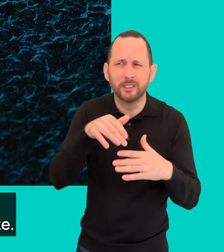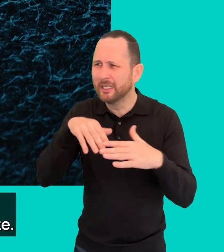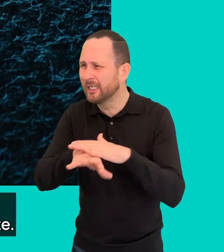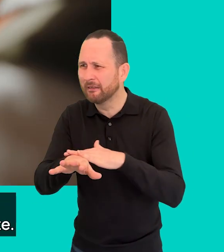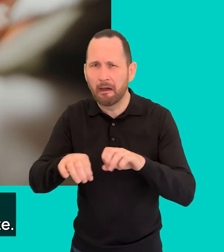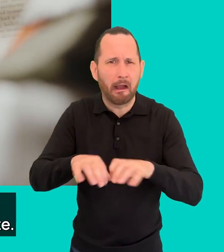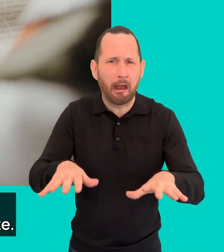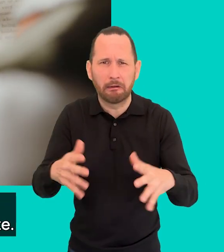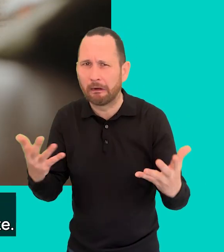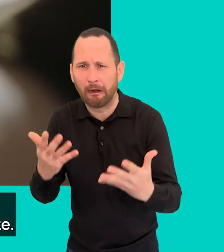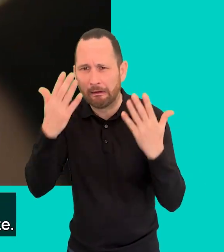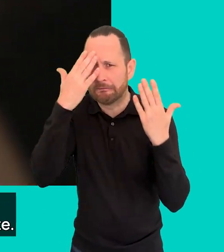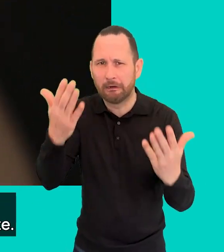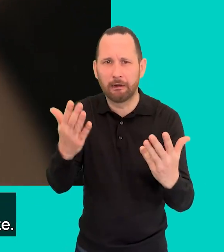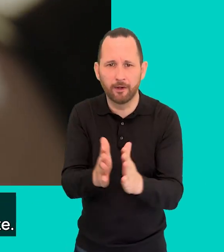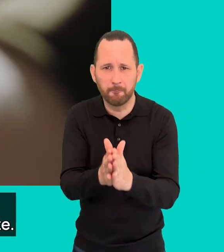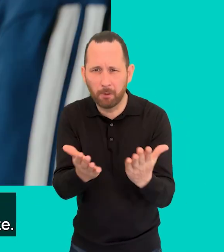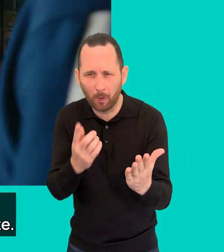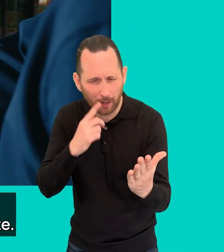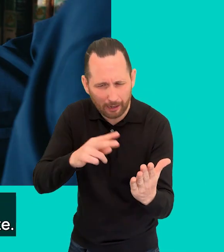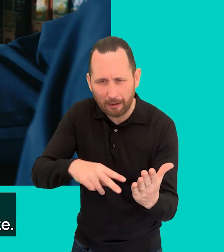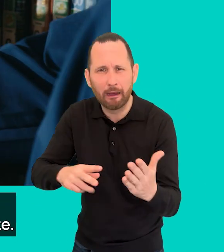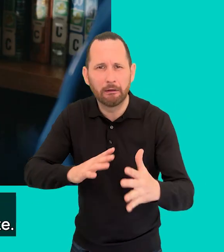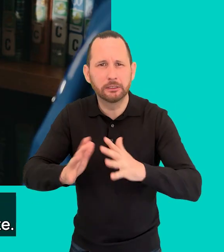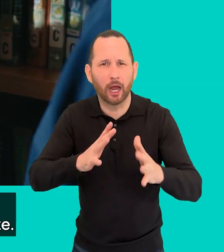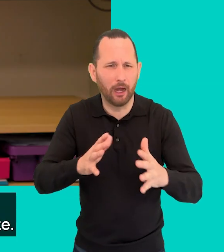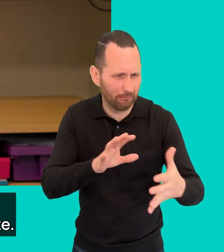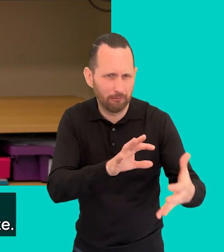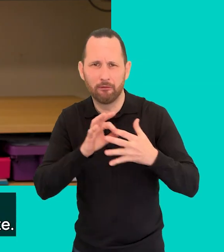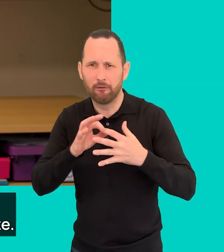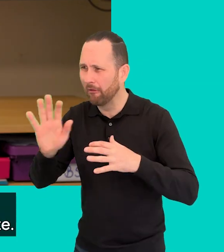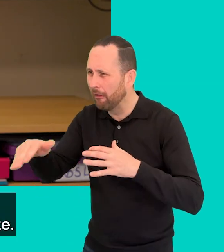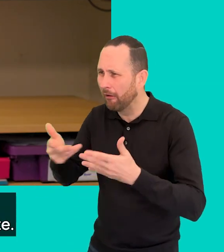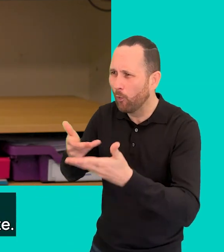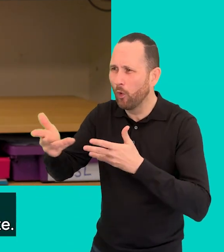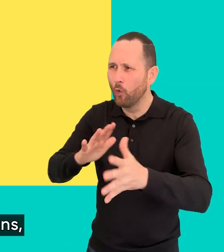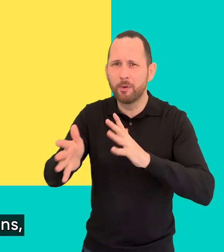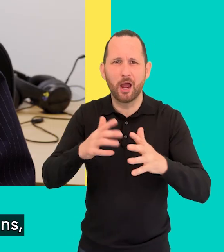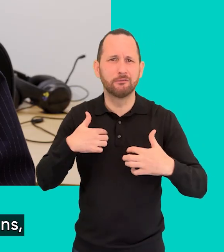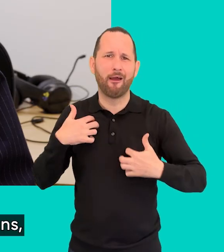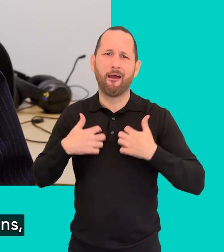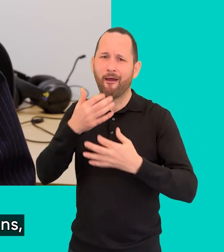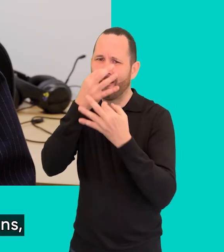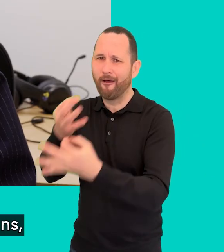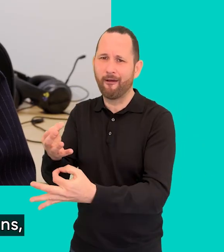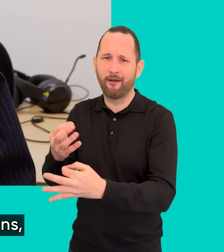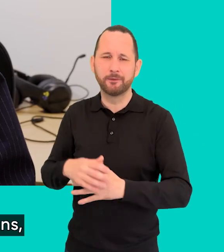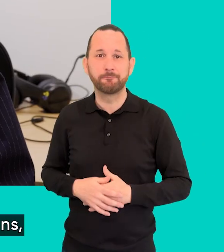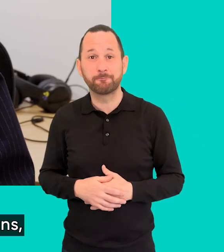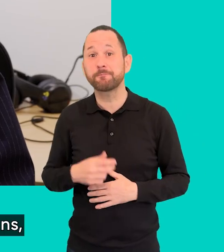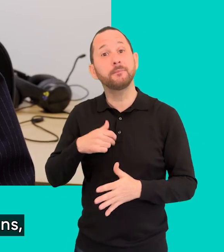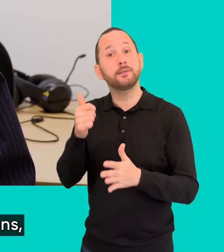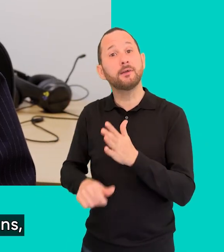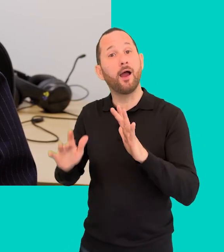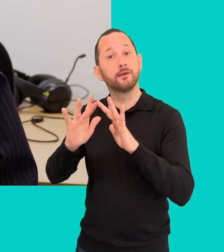lost, and then they found it in a book, and they were using BSL to communicate. So when I started